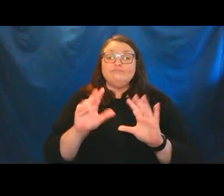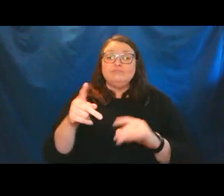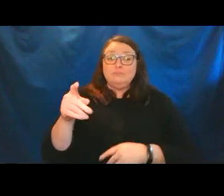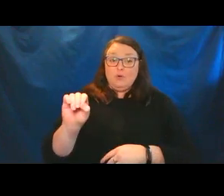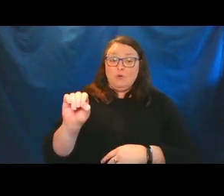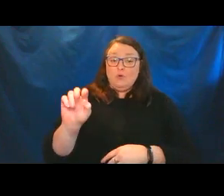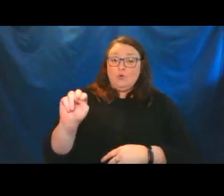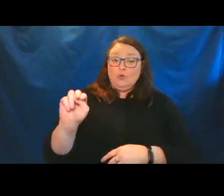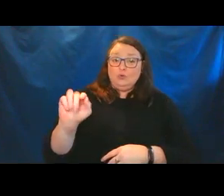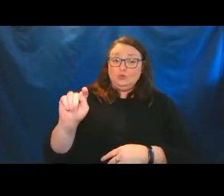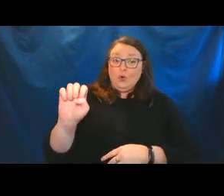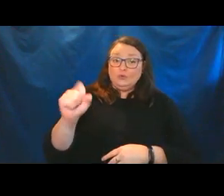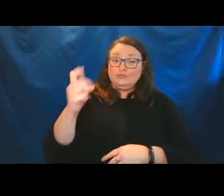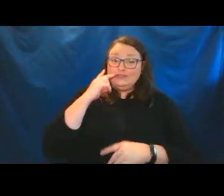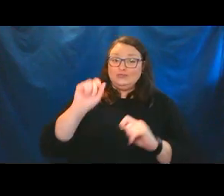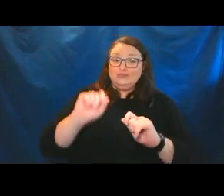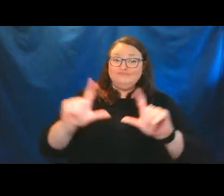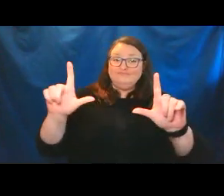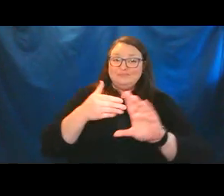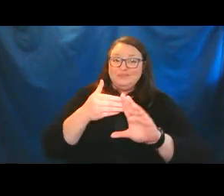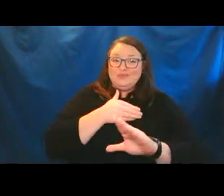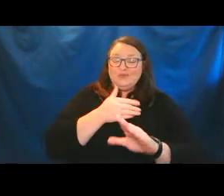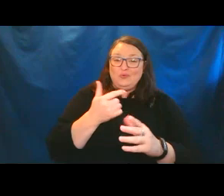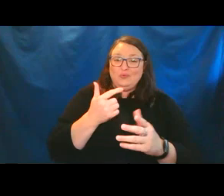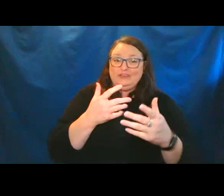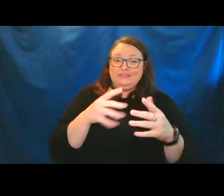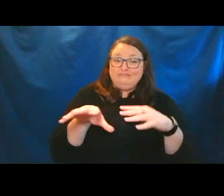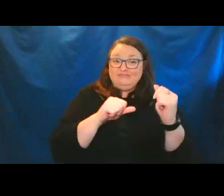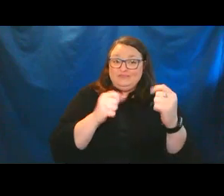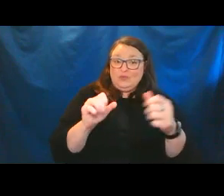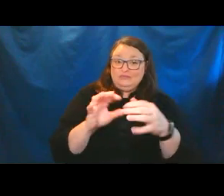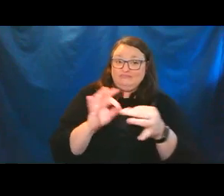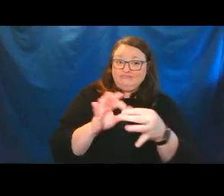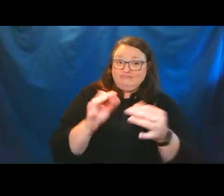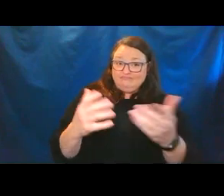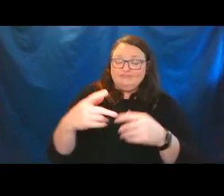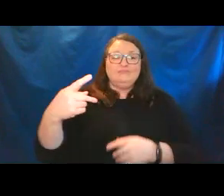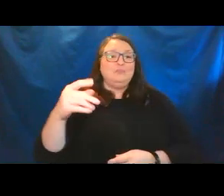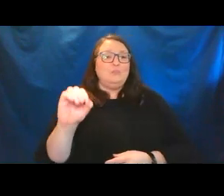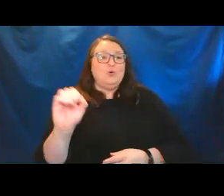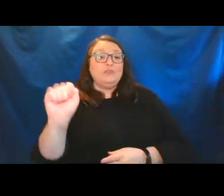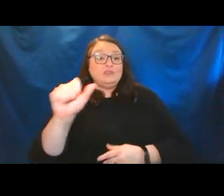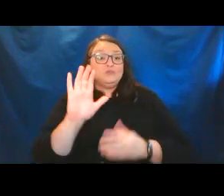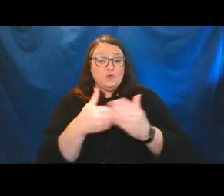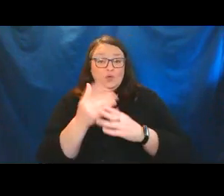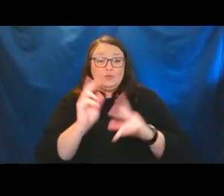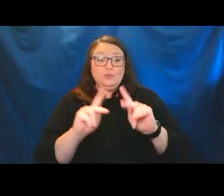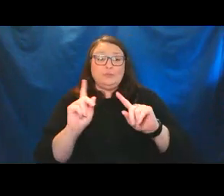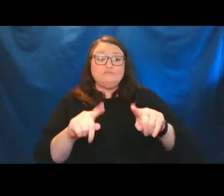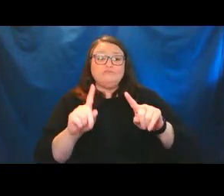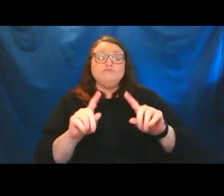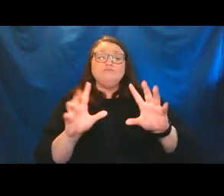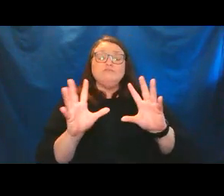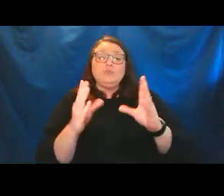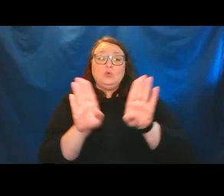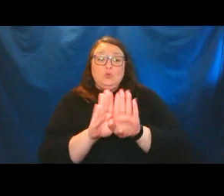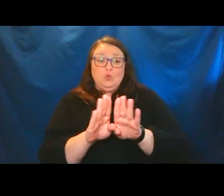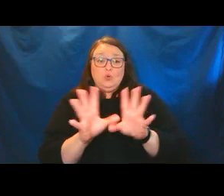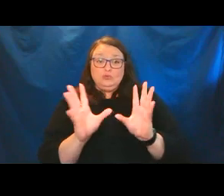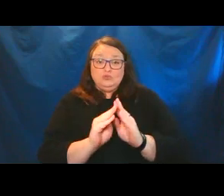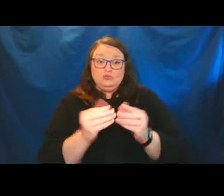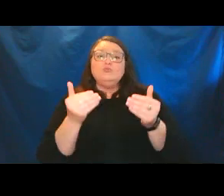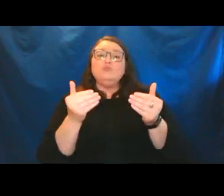notes? I see you popped on screen before we part for break. Yeah, if all the people who are attending the closed session can go ahead